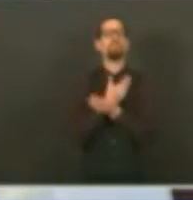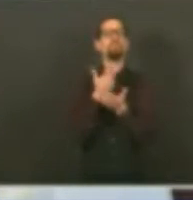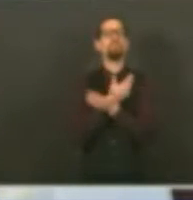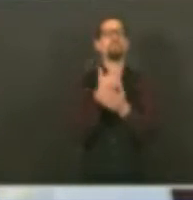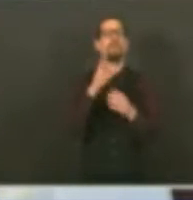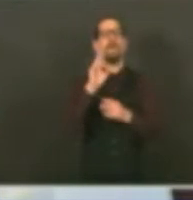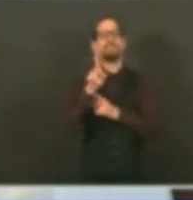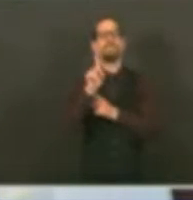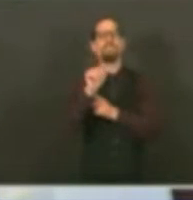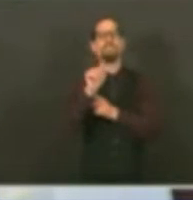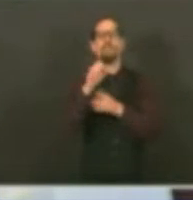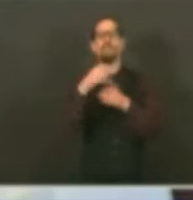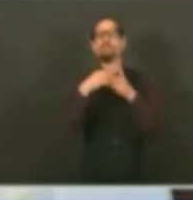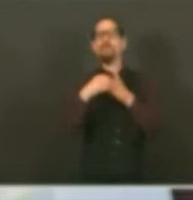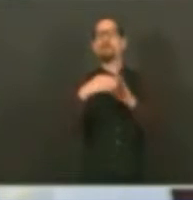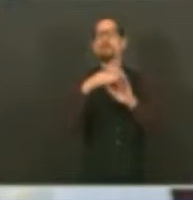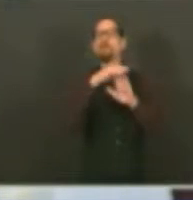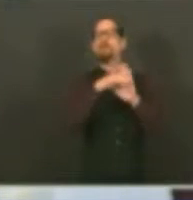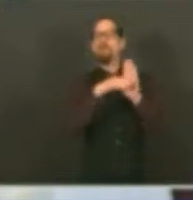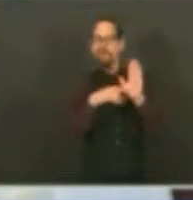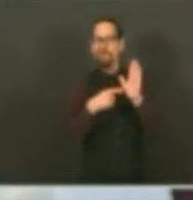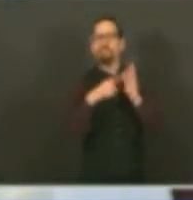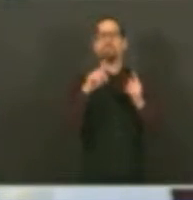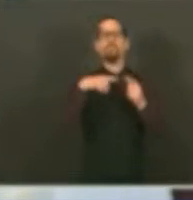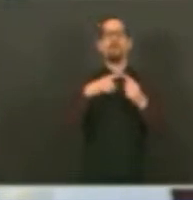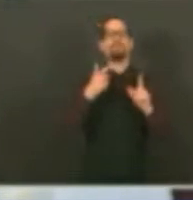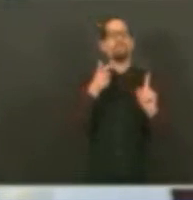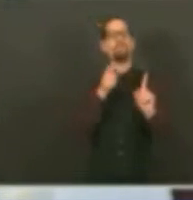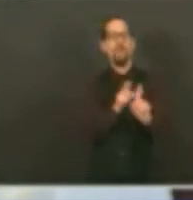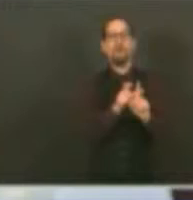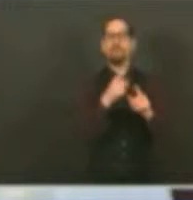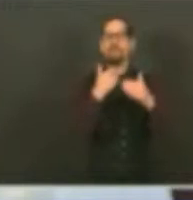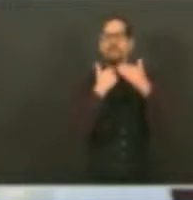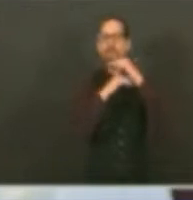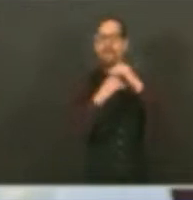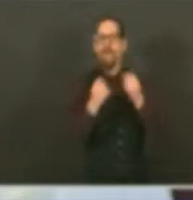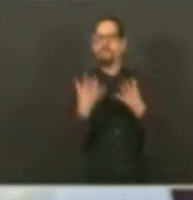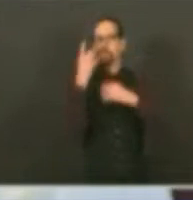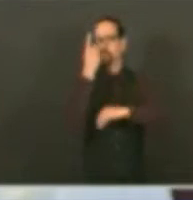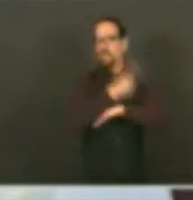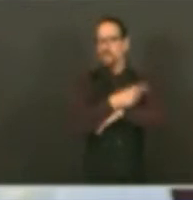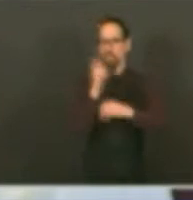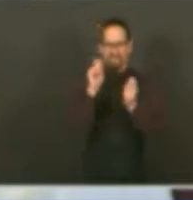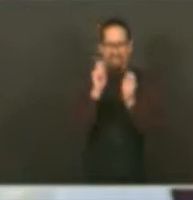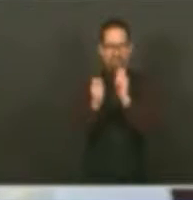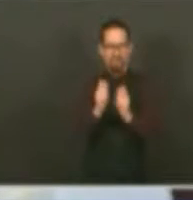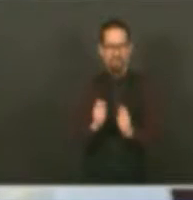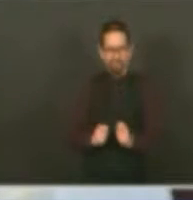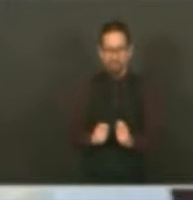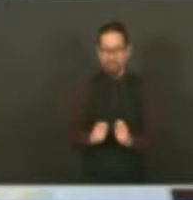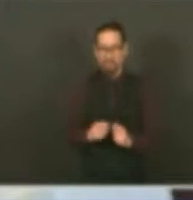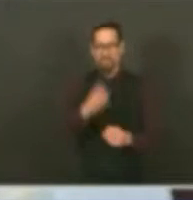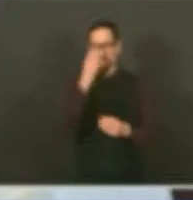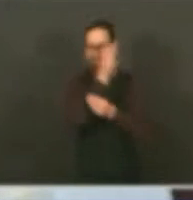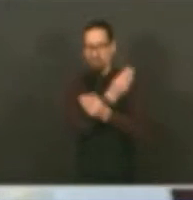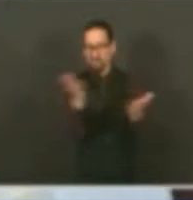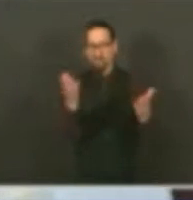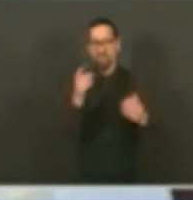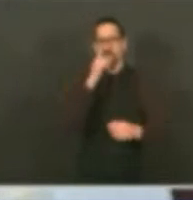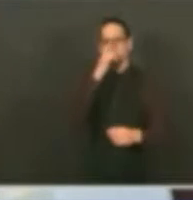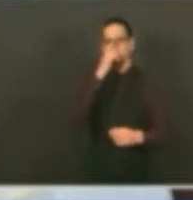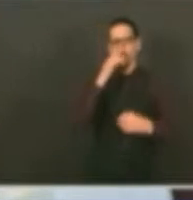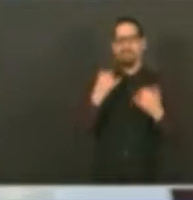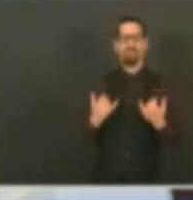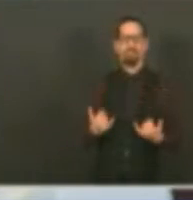adjusts the quarantine period for most people. We want to share that that will be rolled out here in